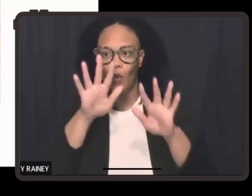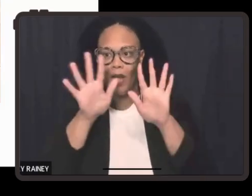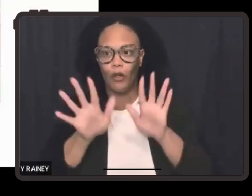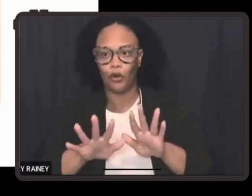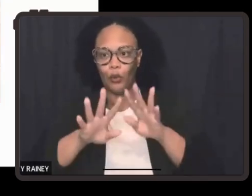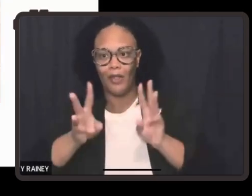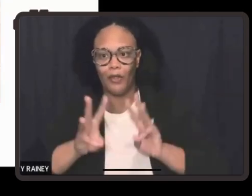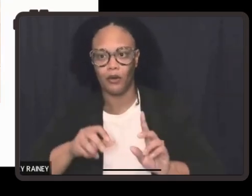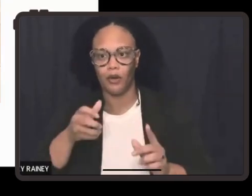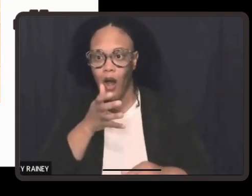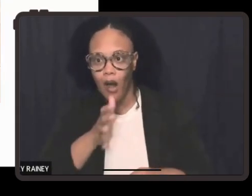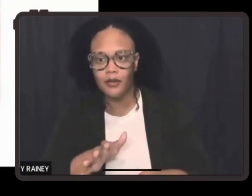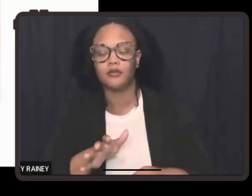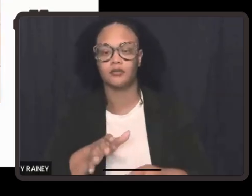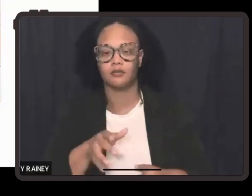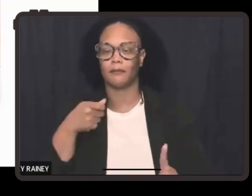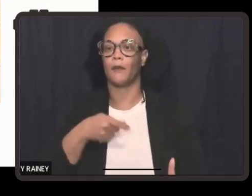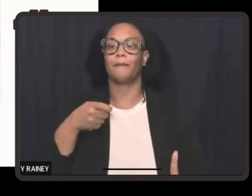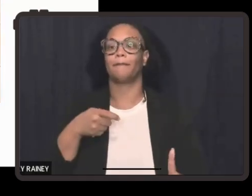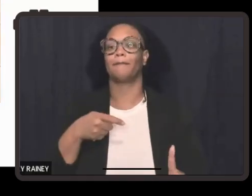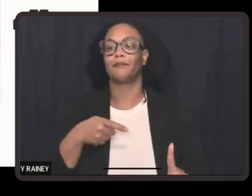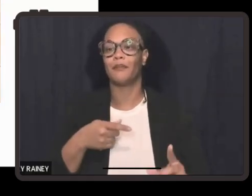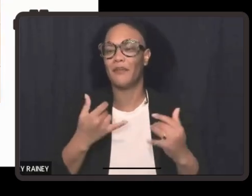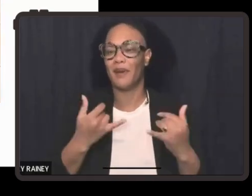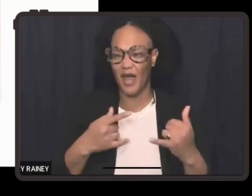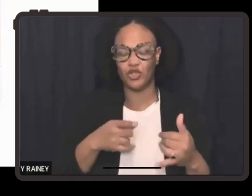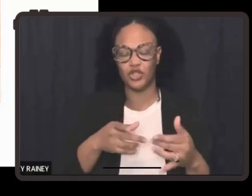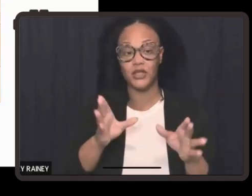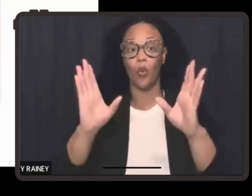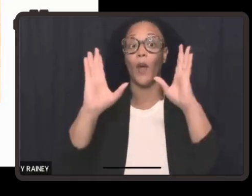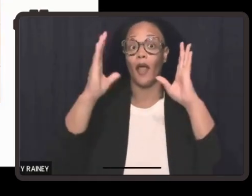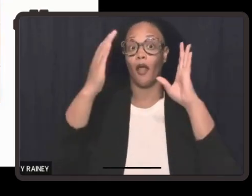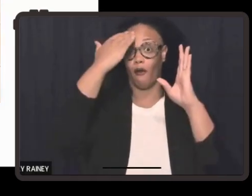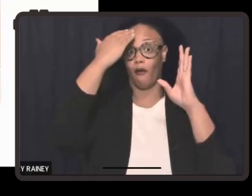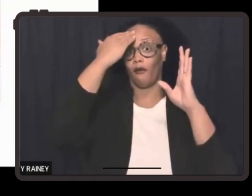she's being aware of it. So being aware of it is one big thing.